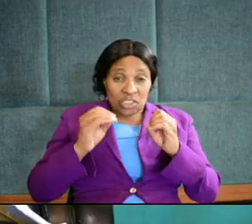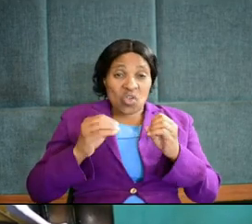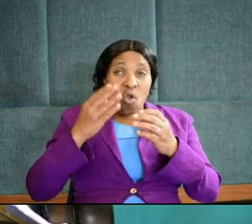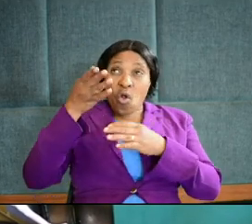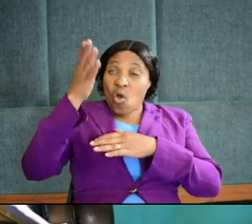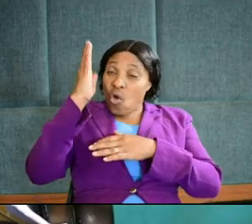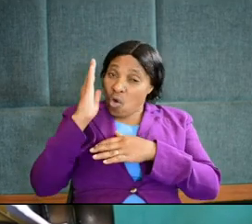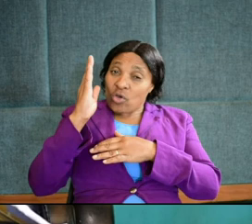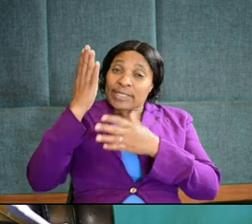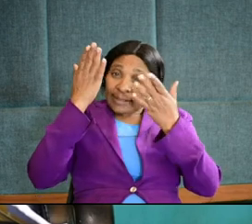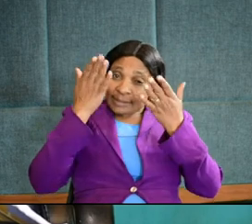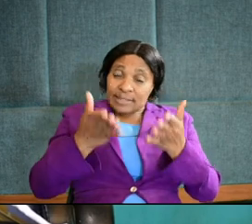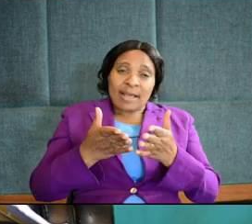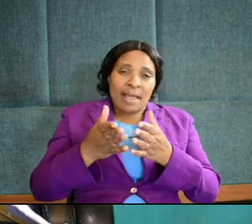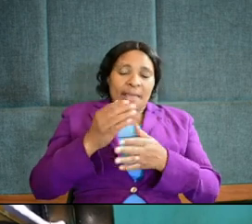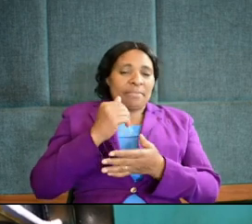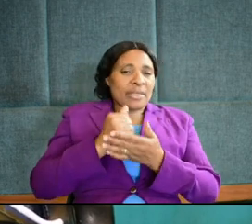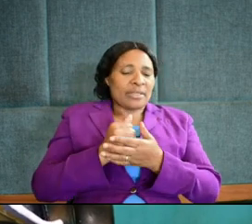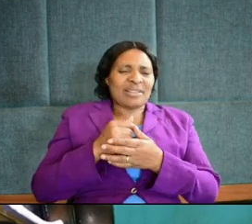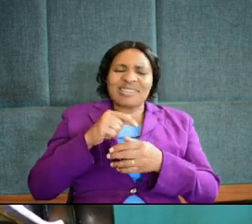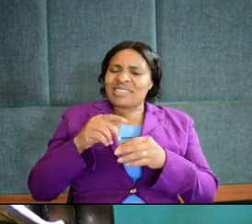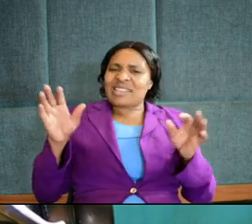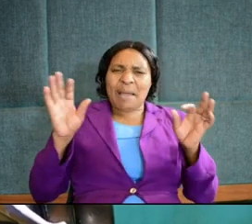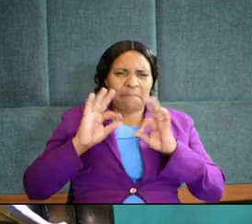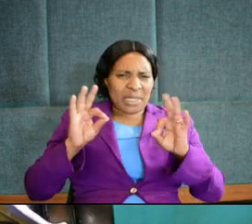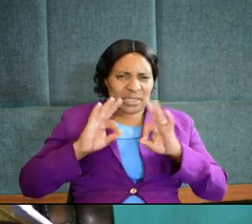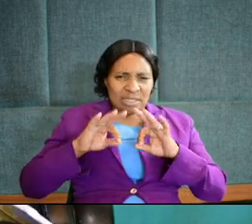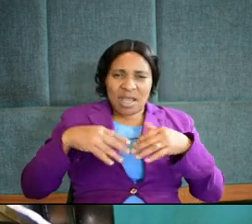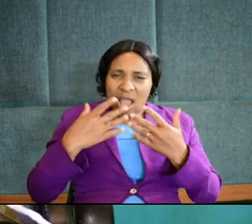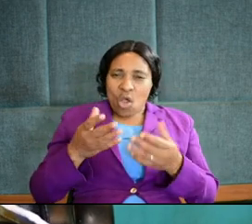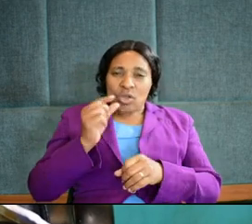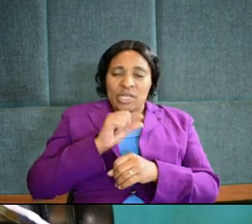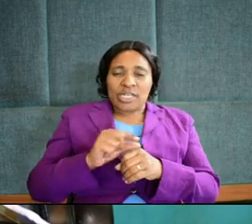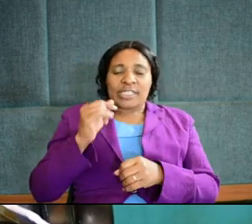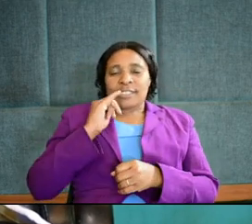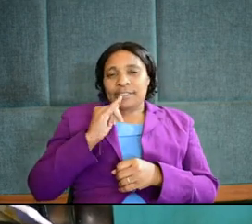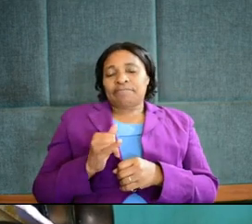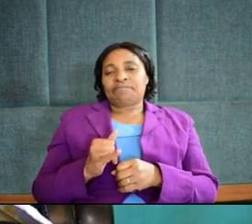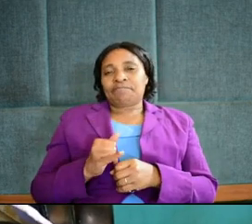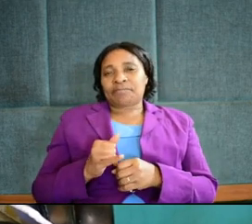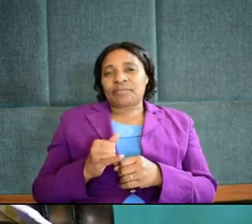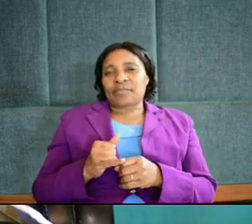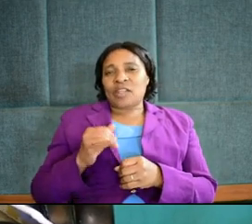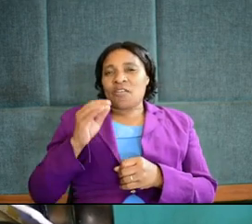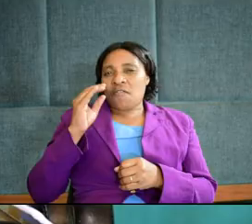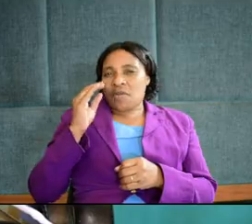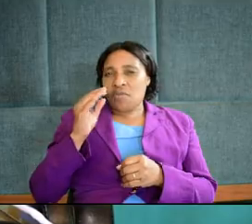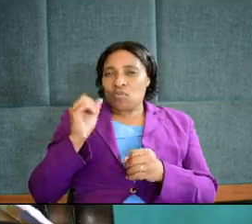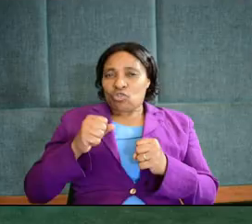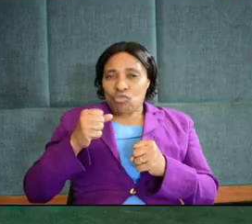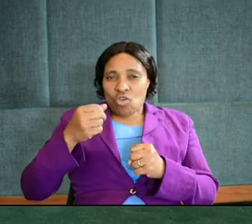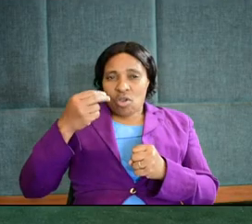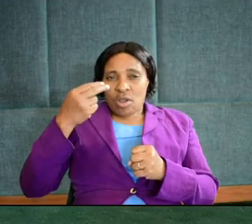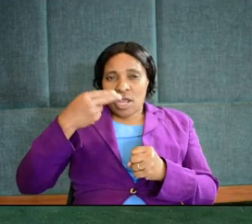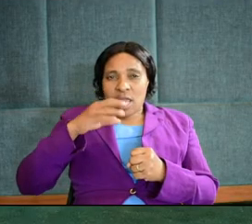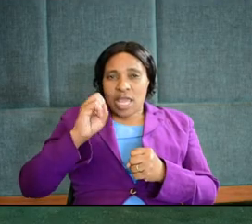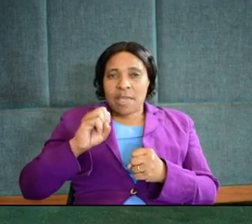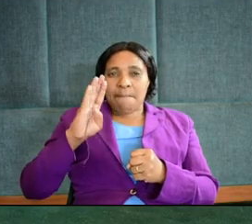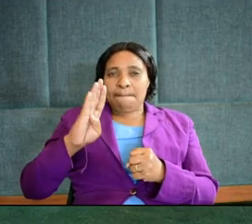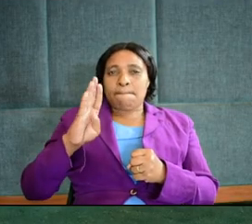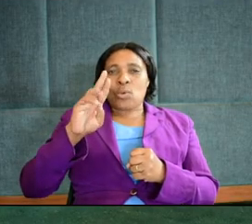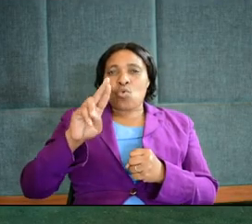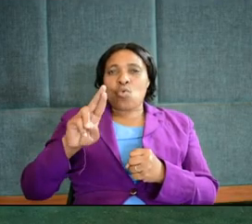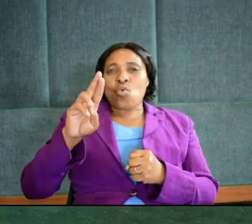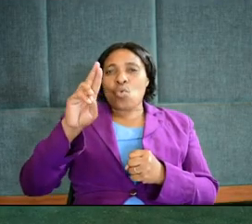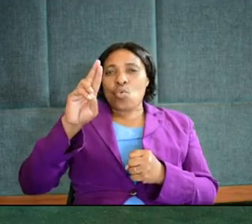Amen. That is just how amazing that grace is. Finley, you can take us through Hebrews.